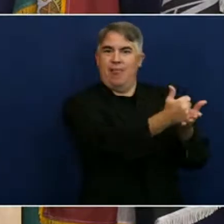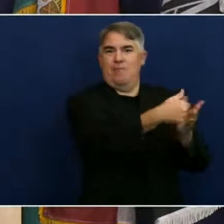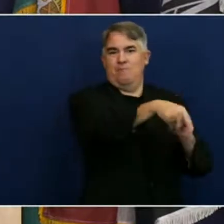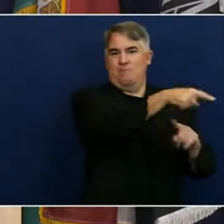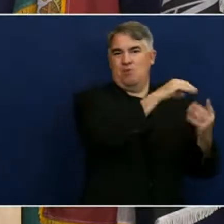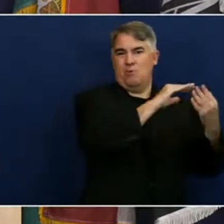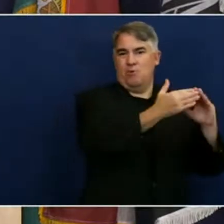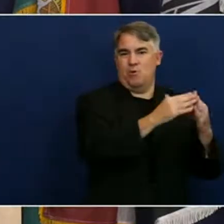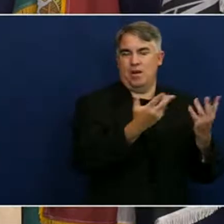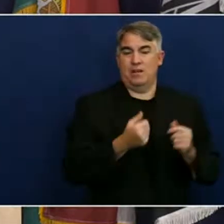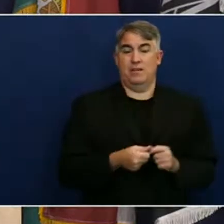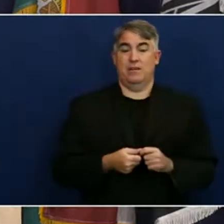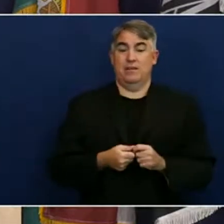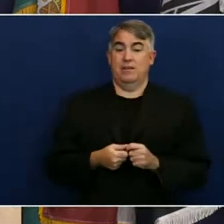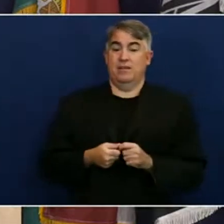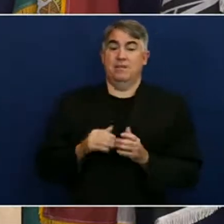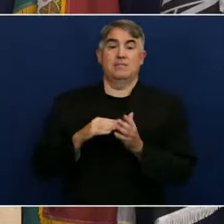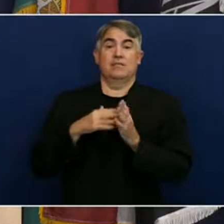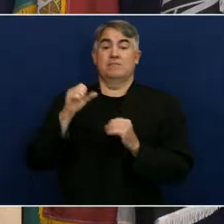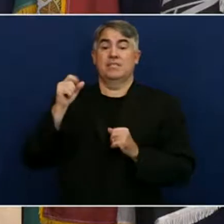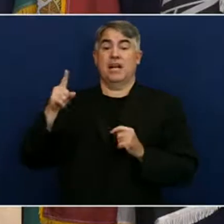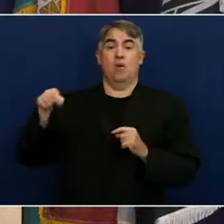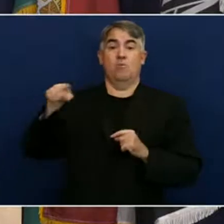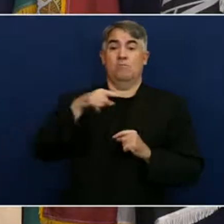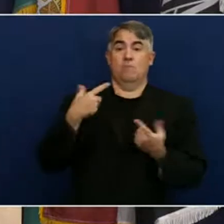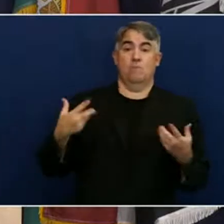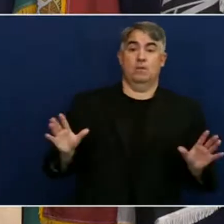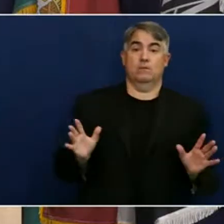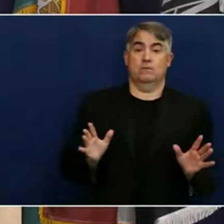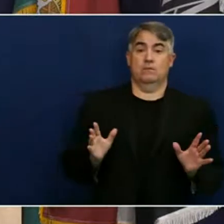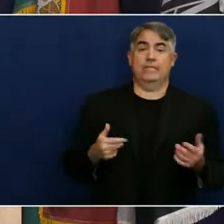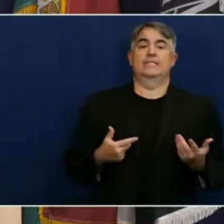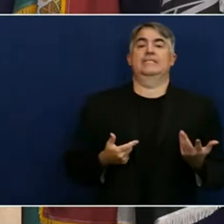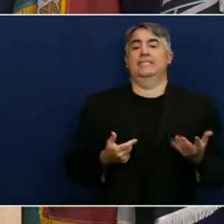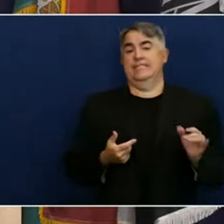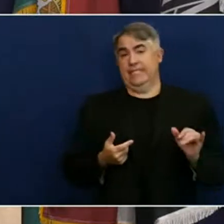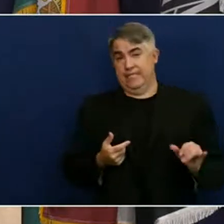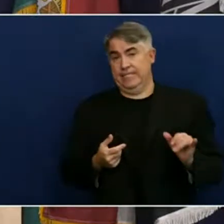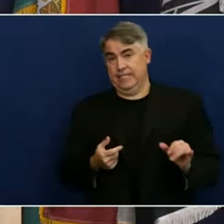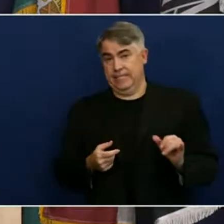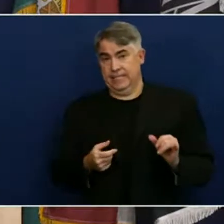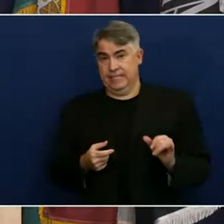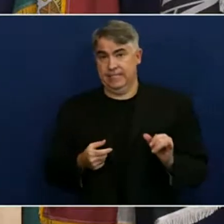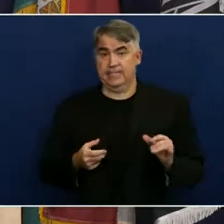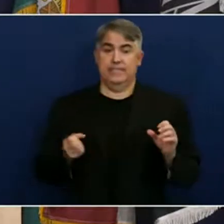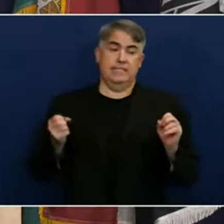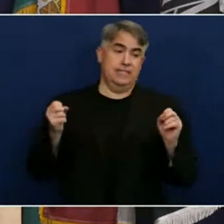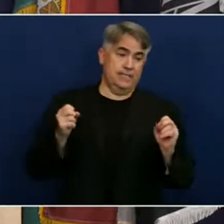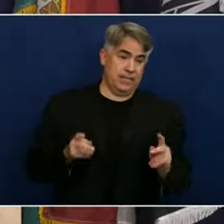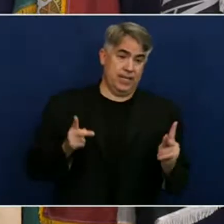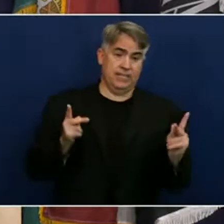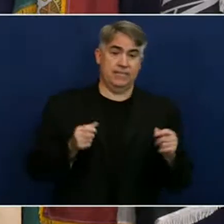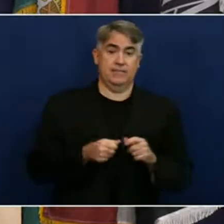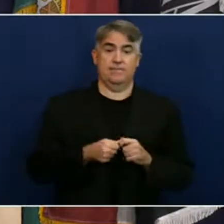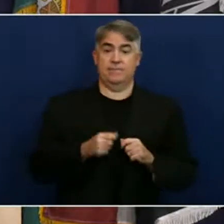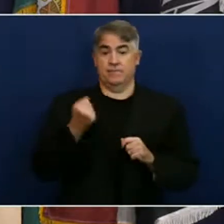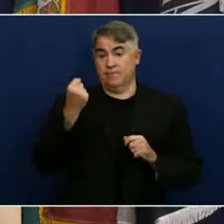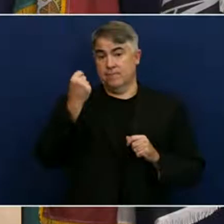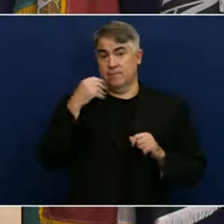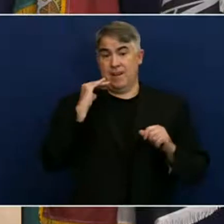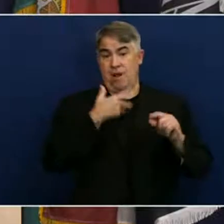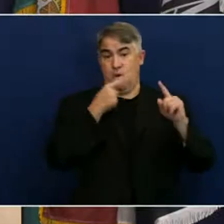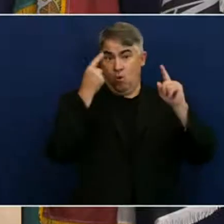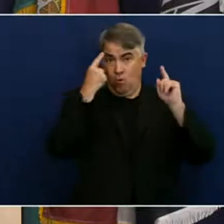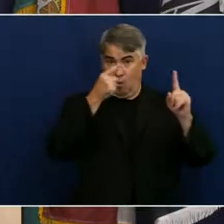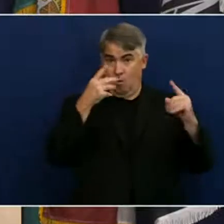Diegans that are just not going to get it. But we want to get that number as high as we can. The goal that we outlined is an aspirational